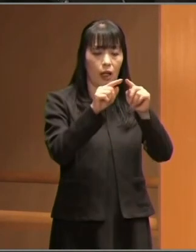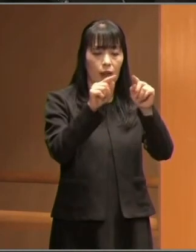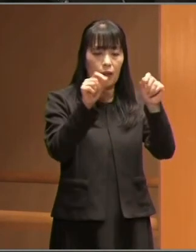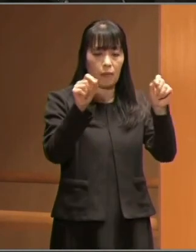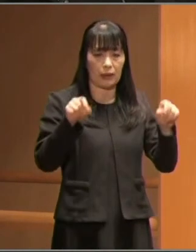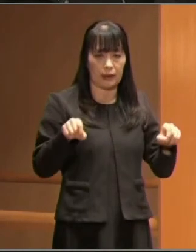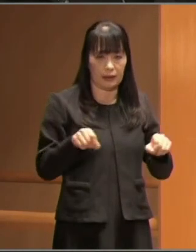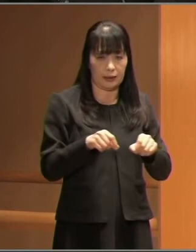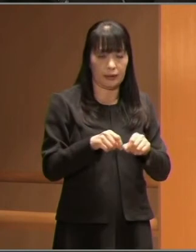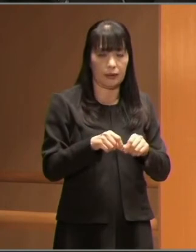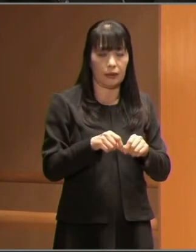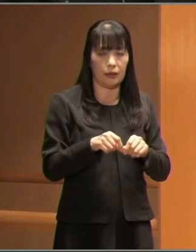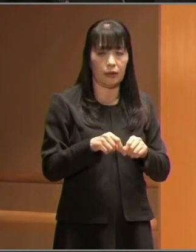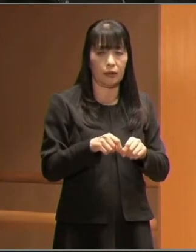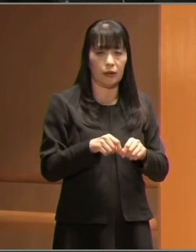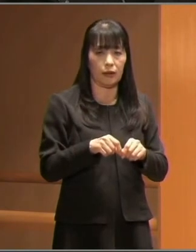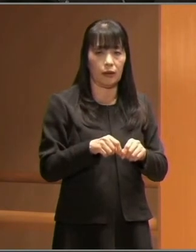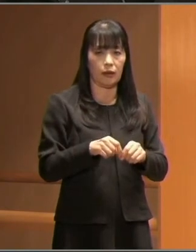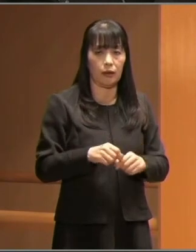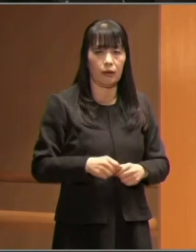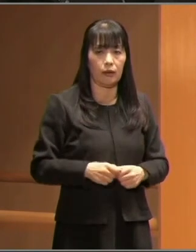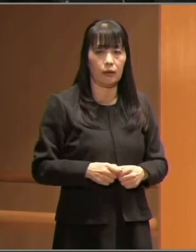As I mentioned earlier,